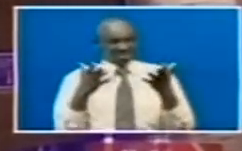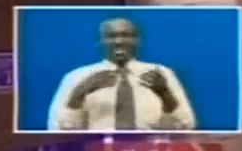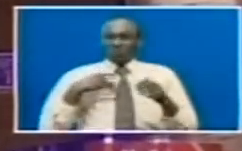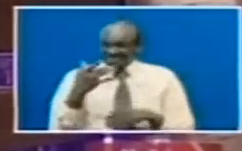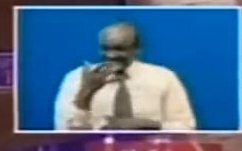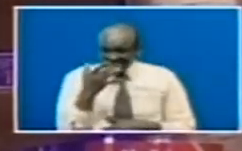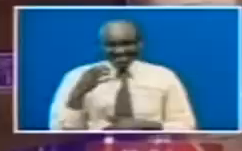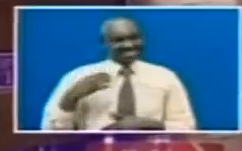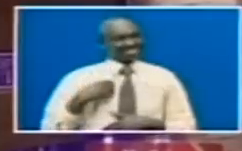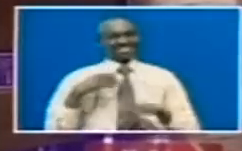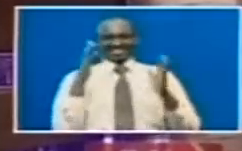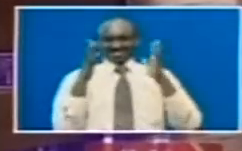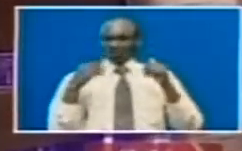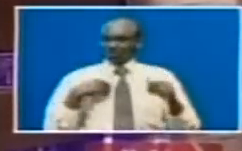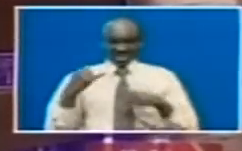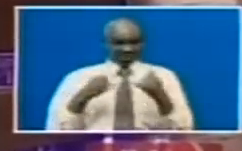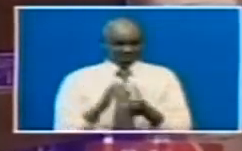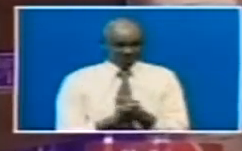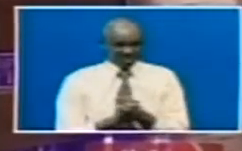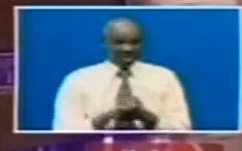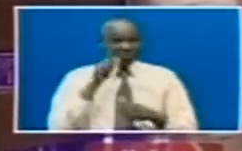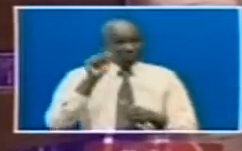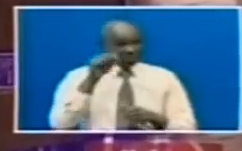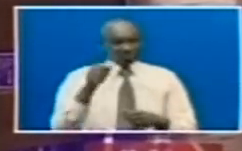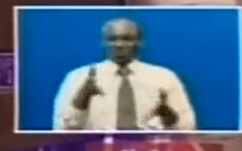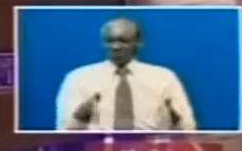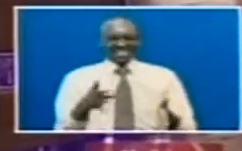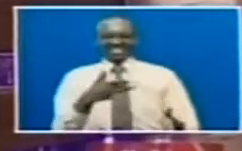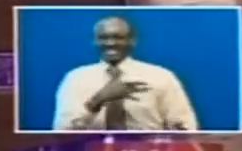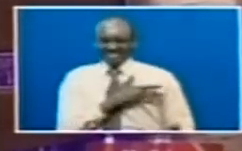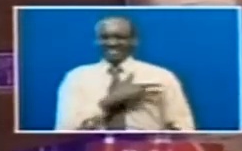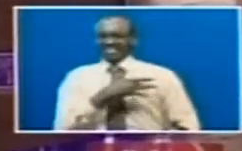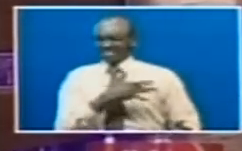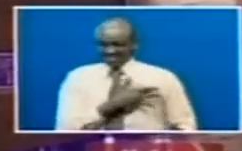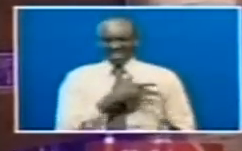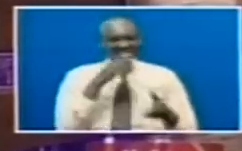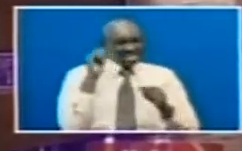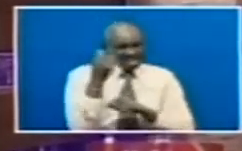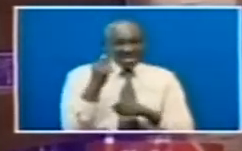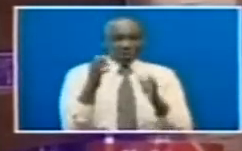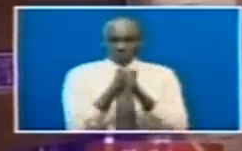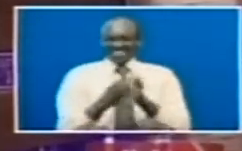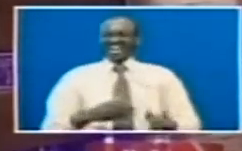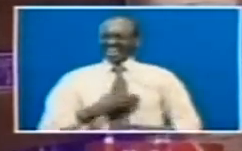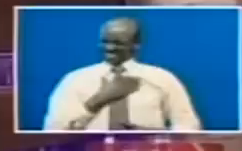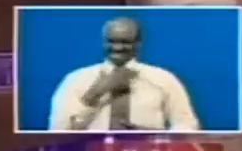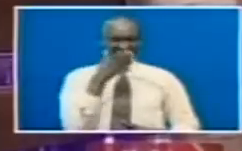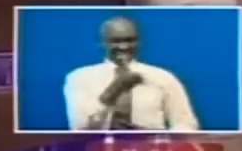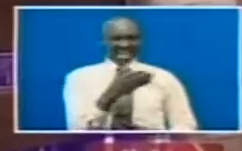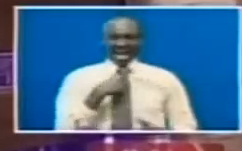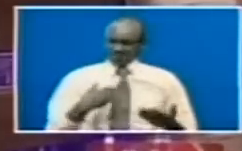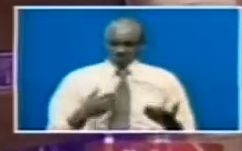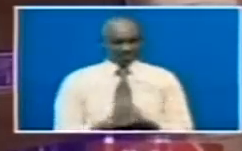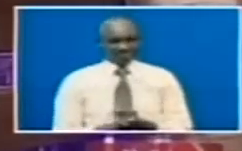season to be jolly. And we're going to be inspiring a whole generation of Kenyans with my guest tonight, who at